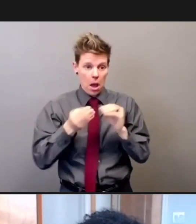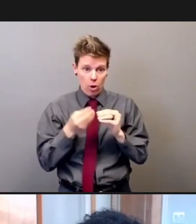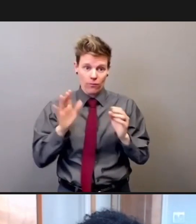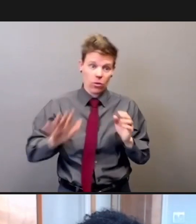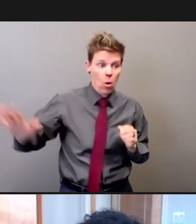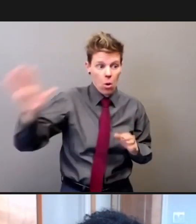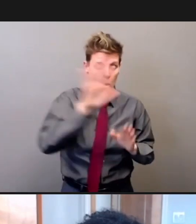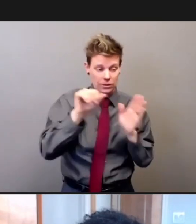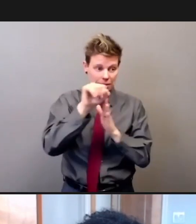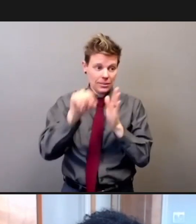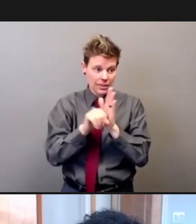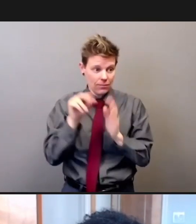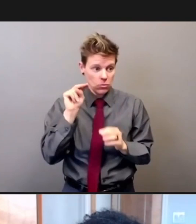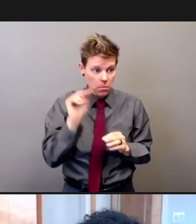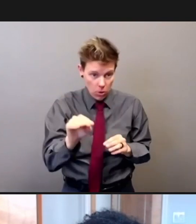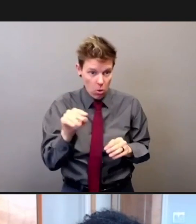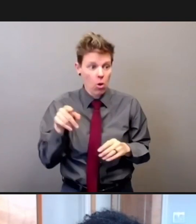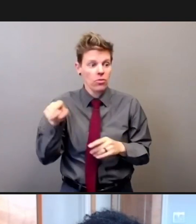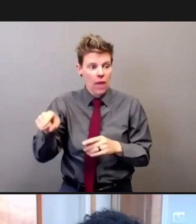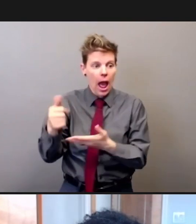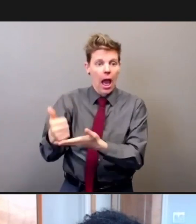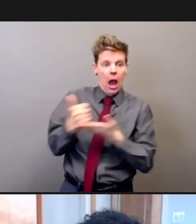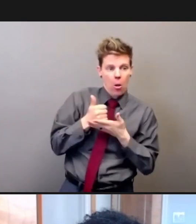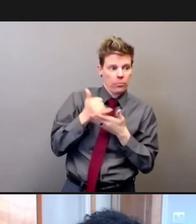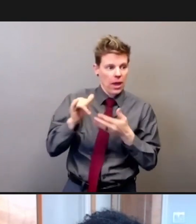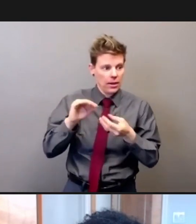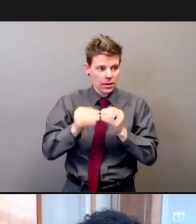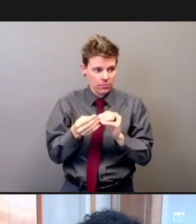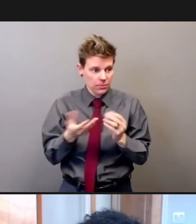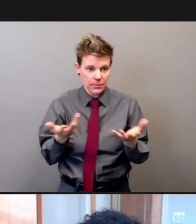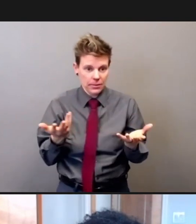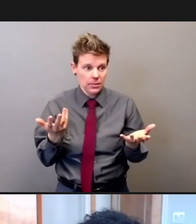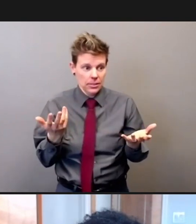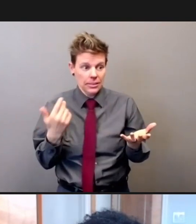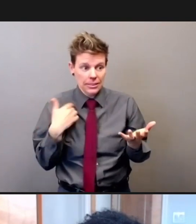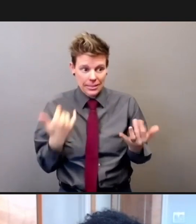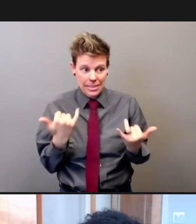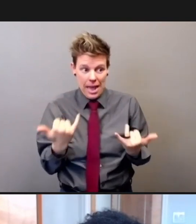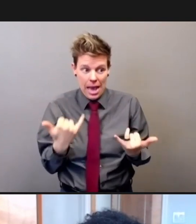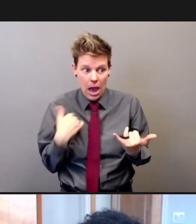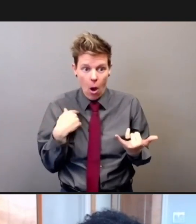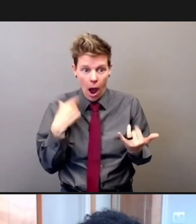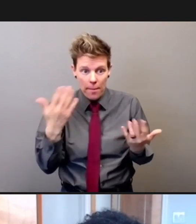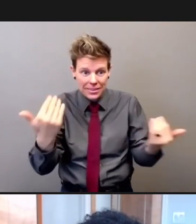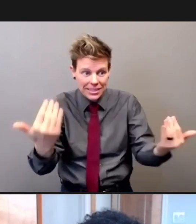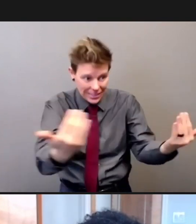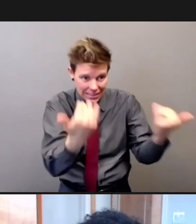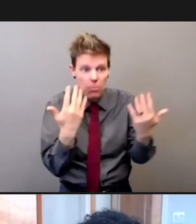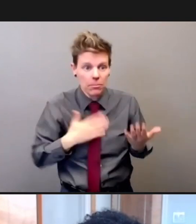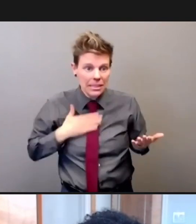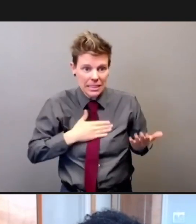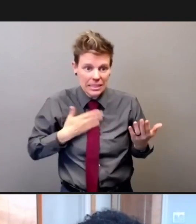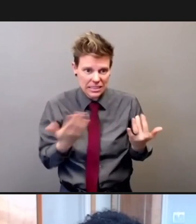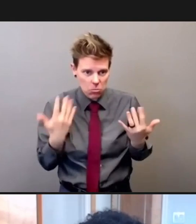reported to us directly or readily, and we're now asking them to do that. I will say that it's an incredible challenge for the Department of Health